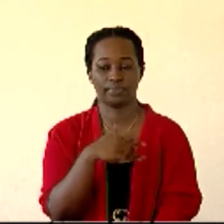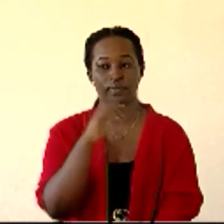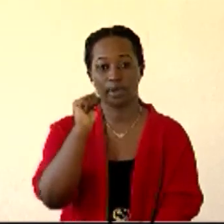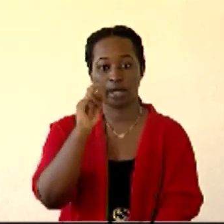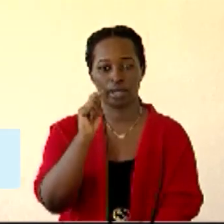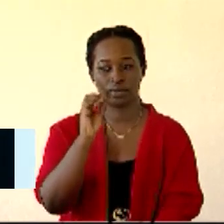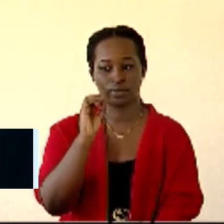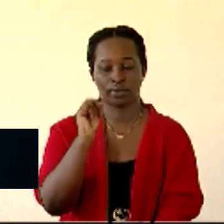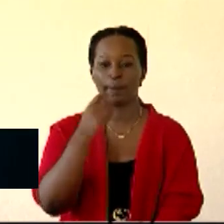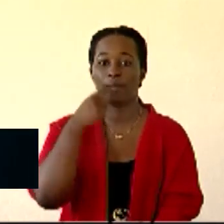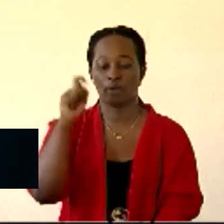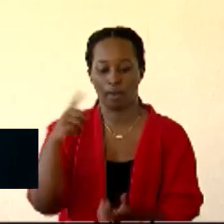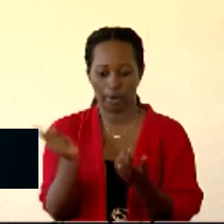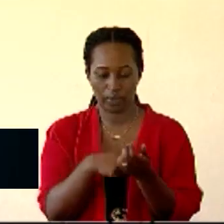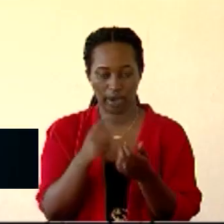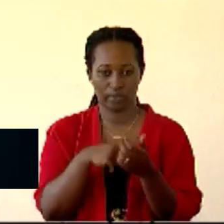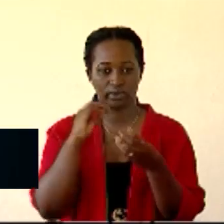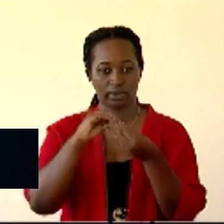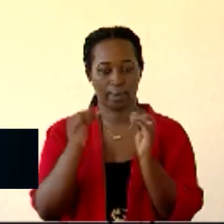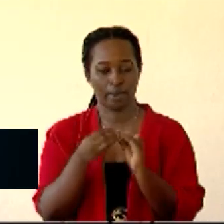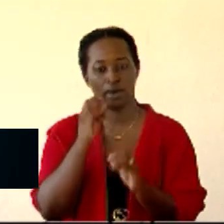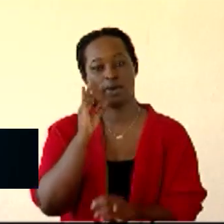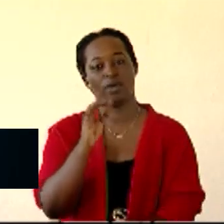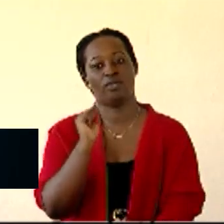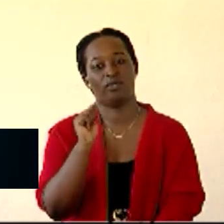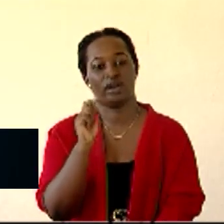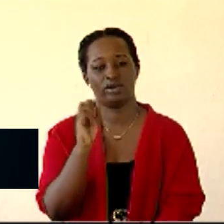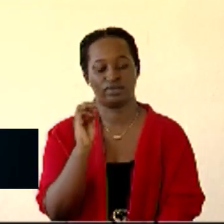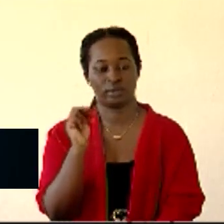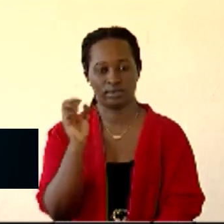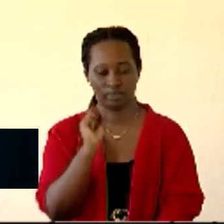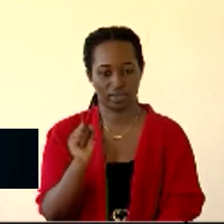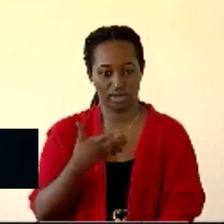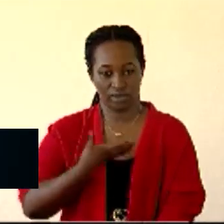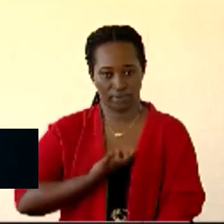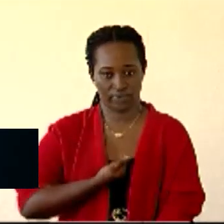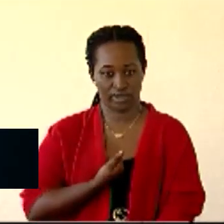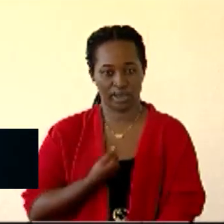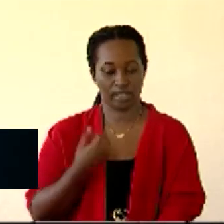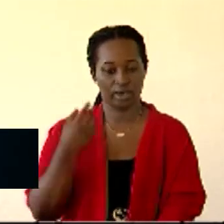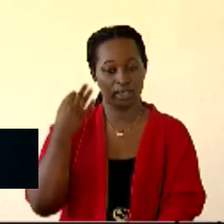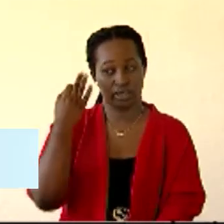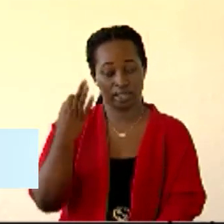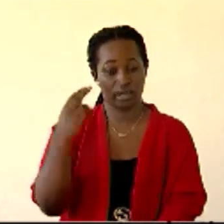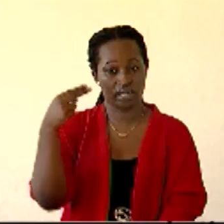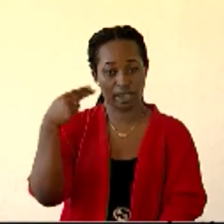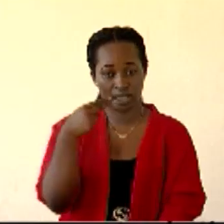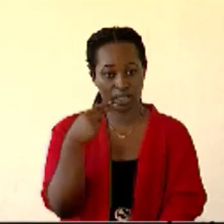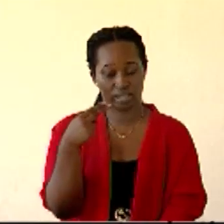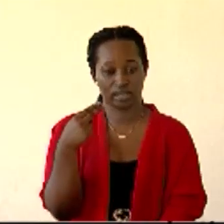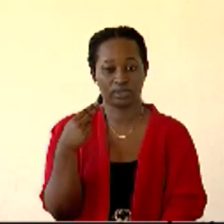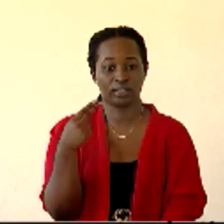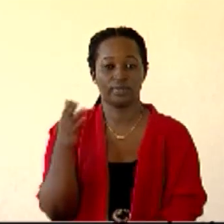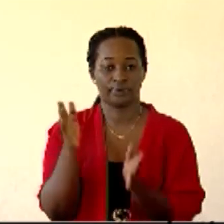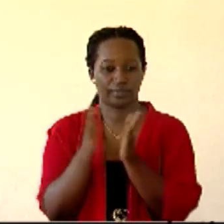number of atoms. 2 carbon atoms, 1, 2, 3 hydrogen atoms. You have 1, 2, 3,